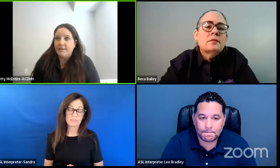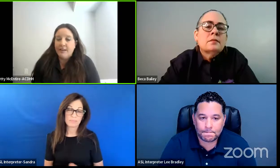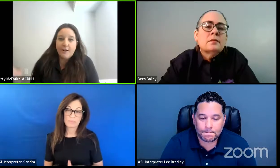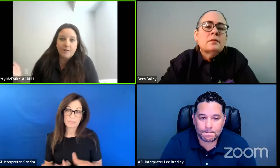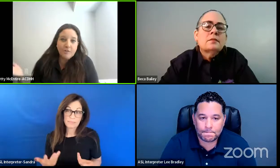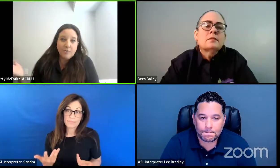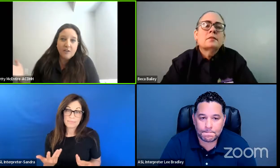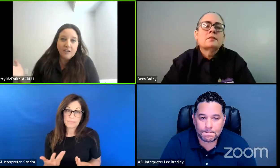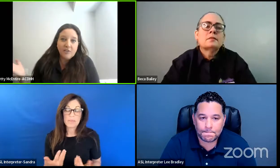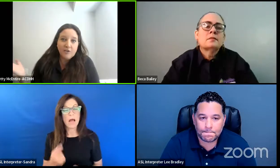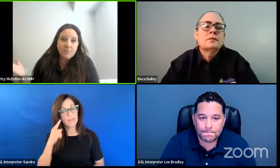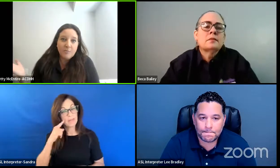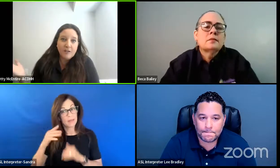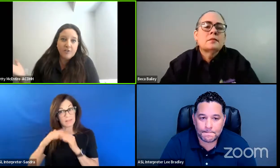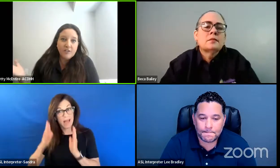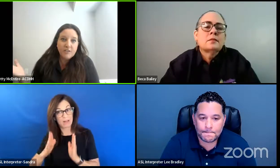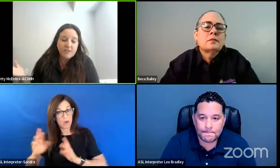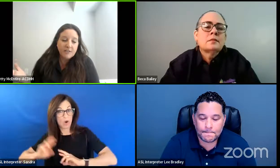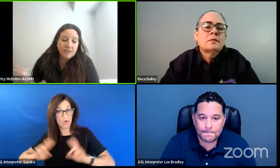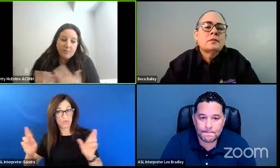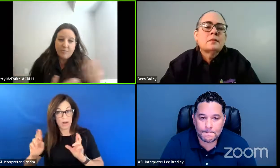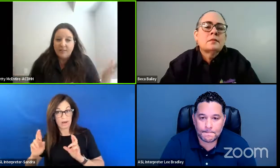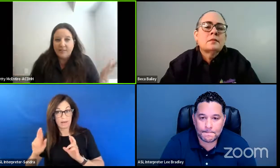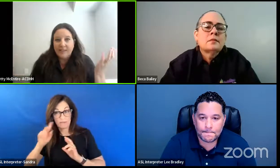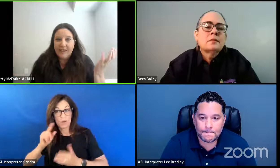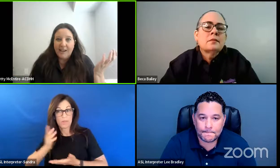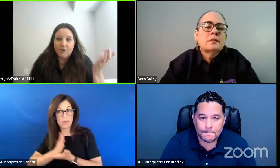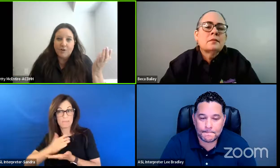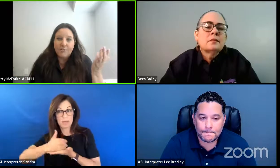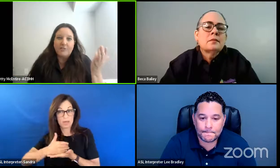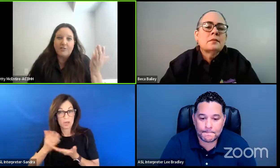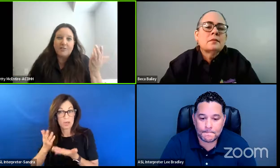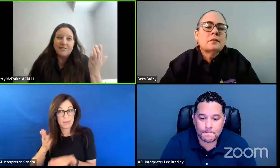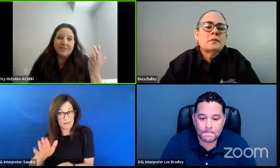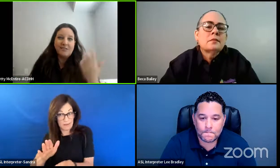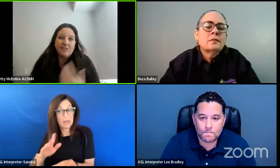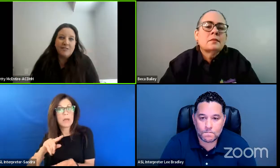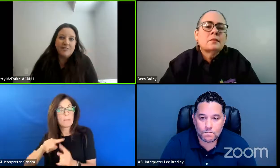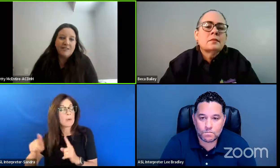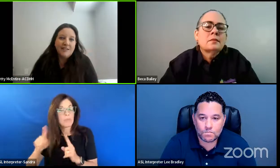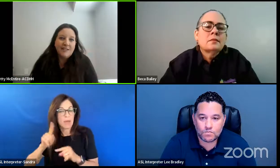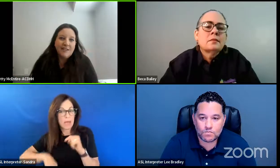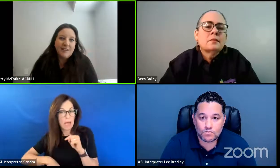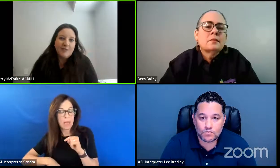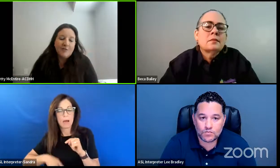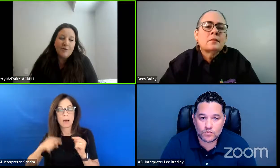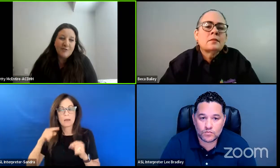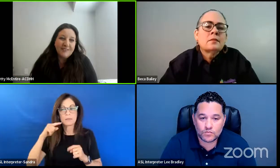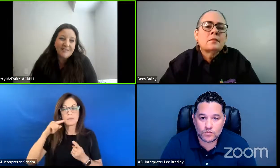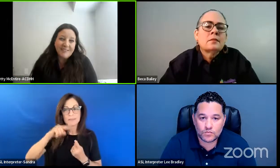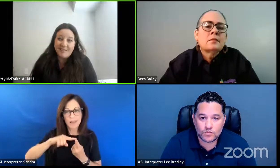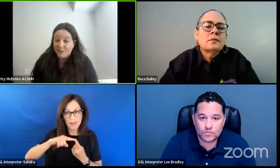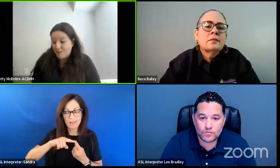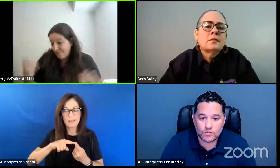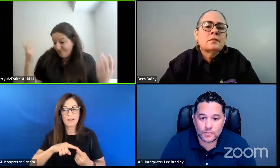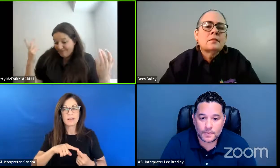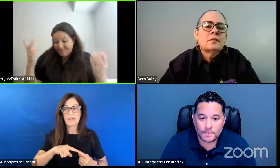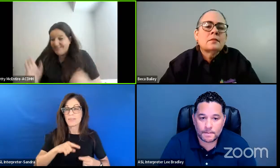I think the House is ready to drop a budget, but they can't drop the budget until the Senate. They have the votes in the Senate.